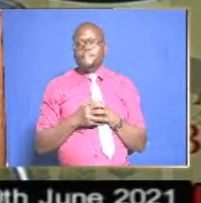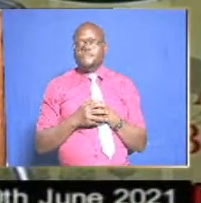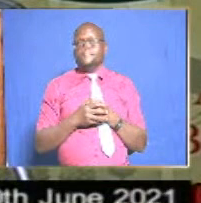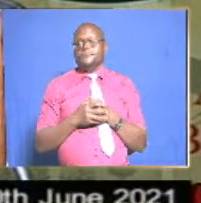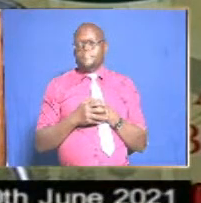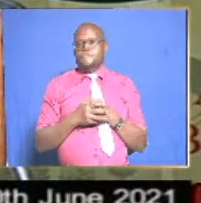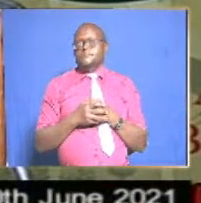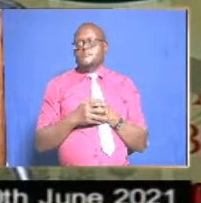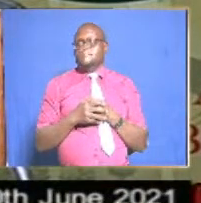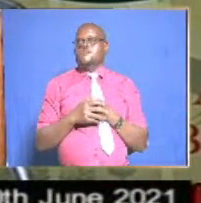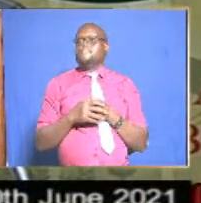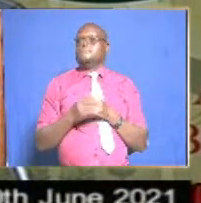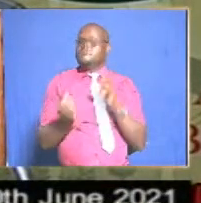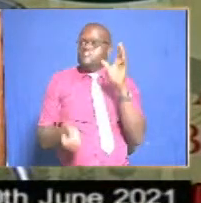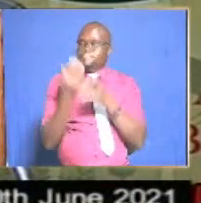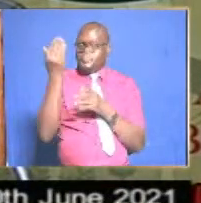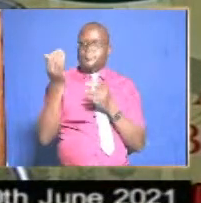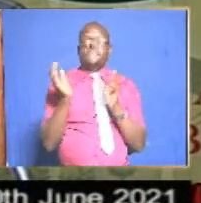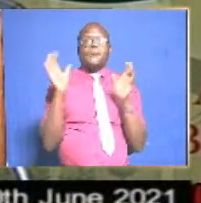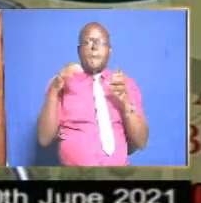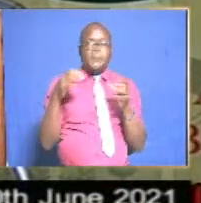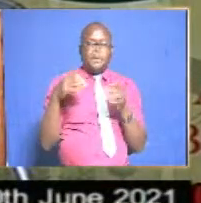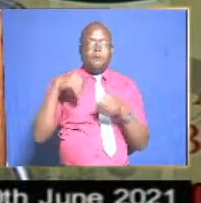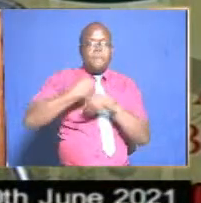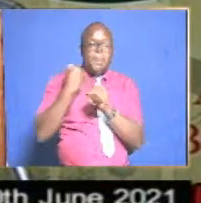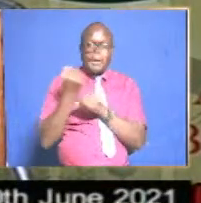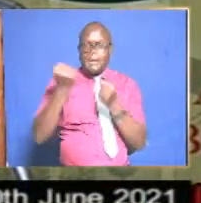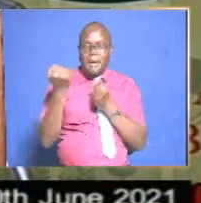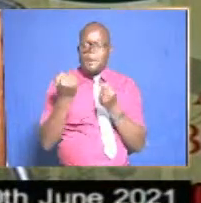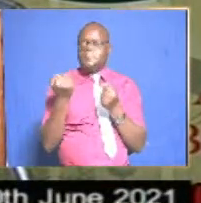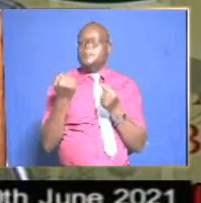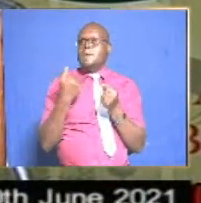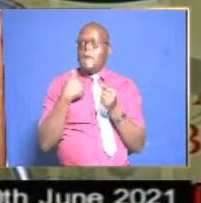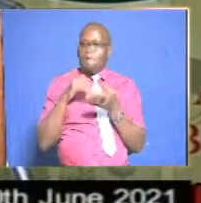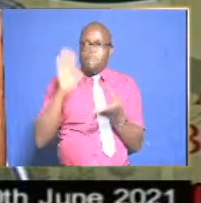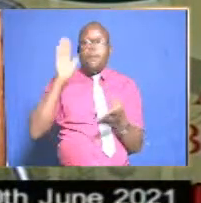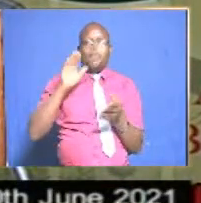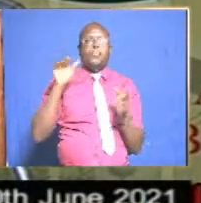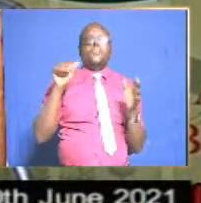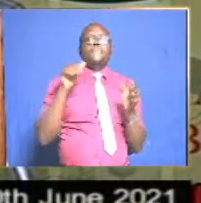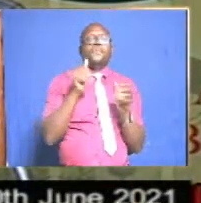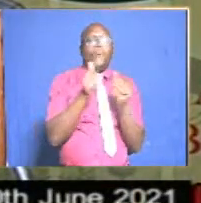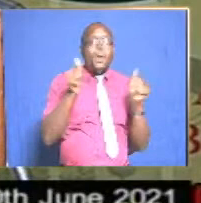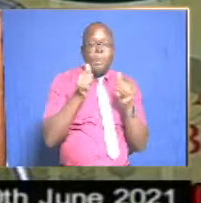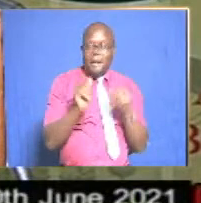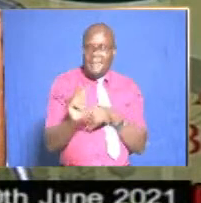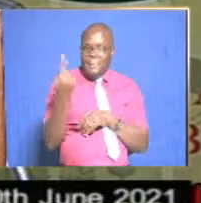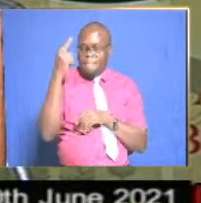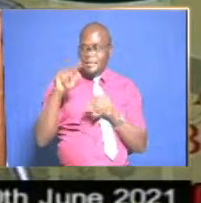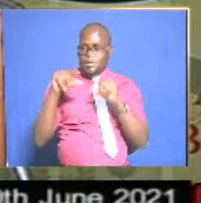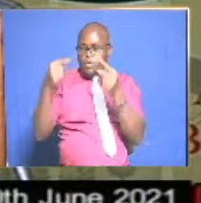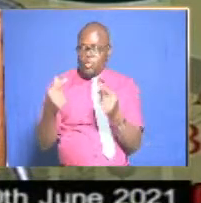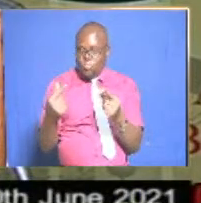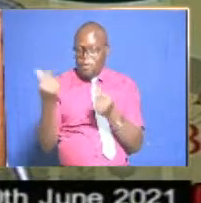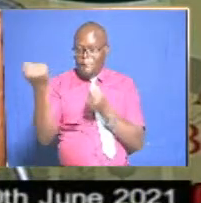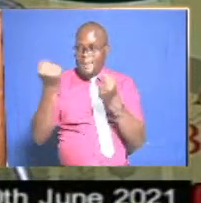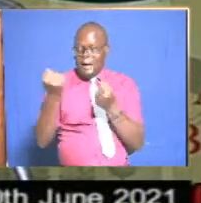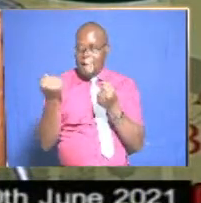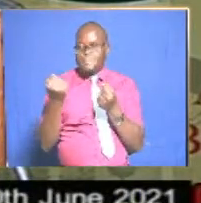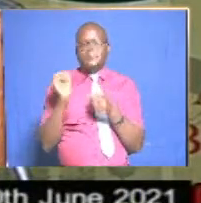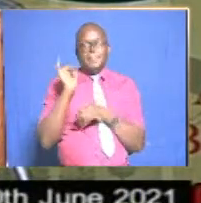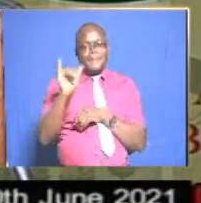whereas assembly of commercial vehicles have registered tremendous growth, the passenger category of motor vehicles